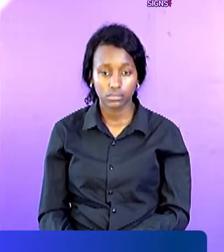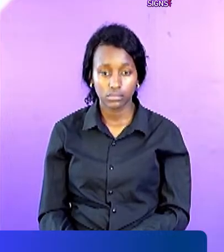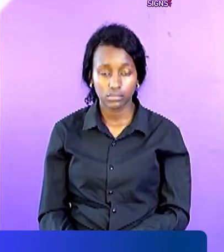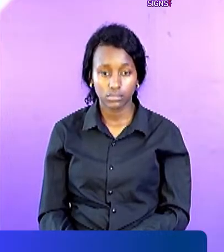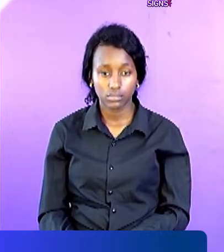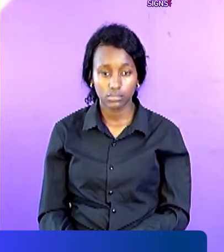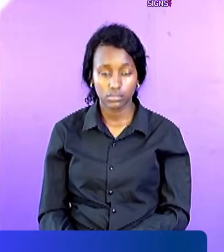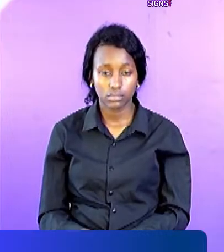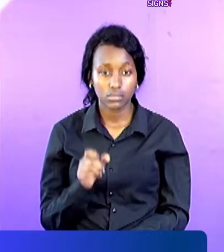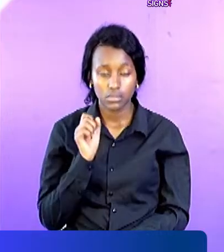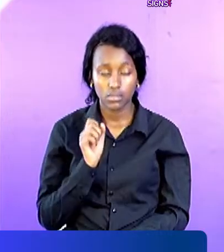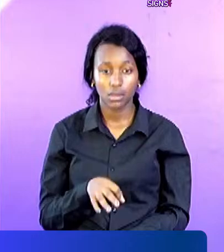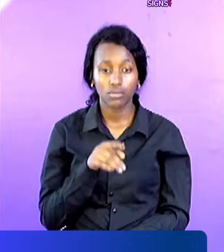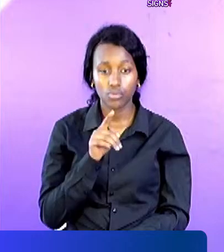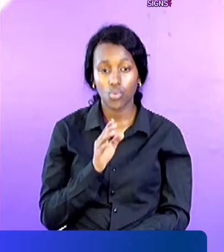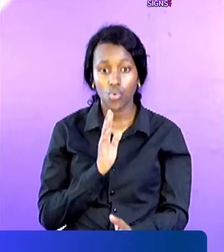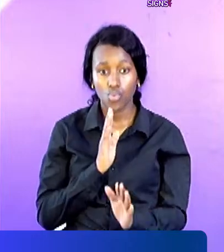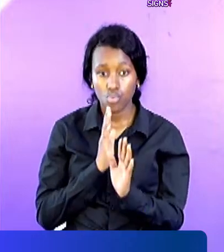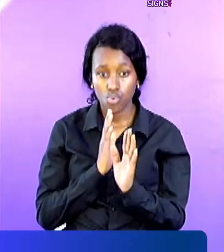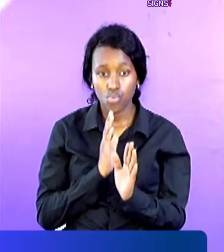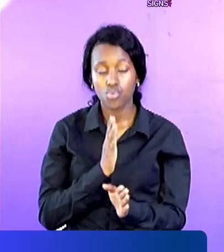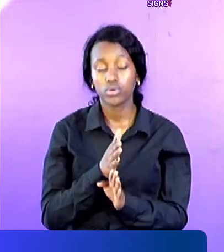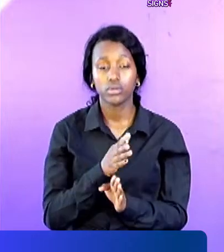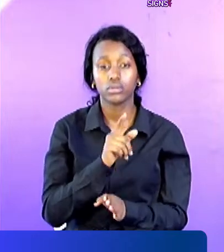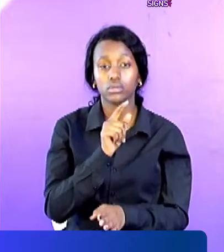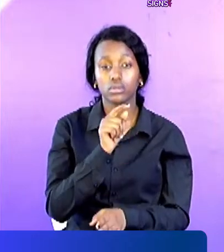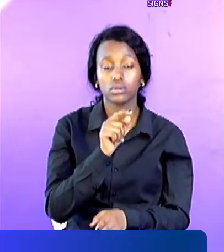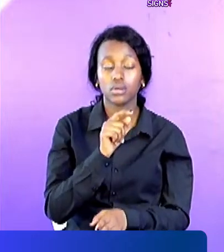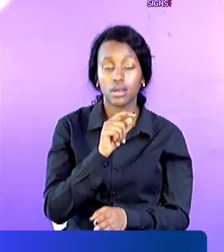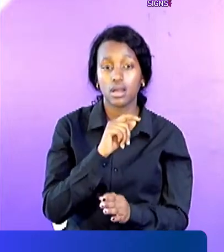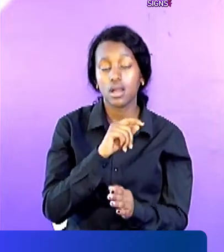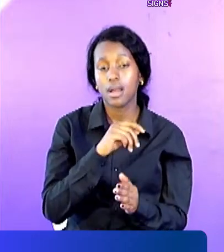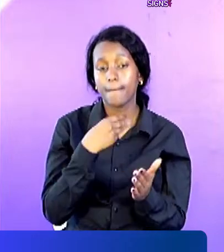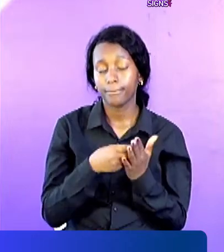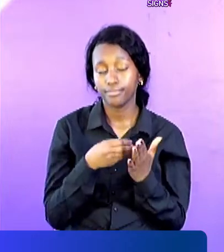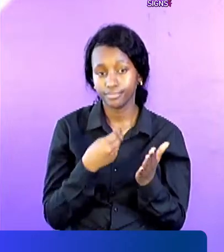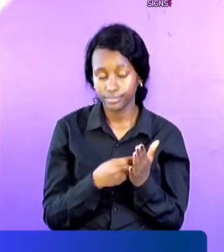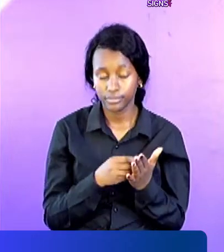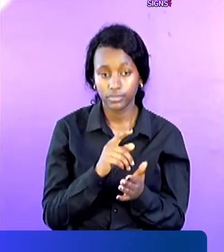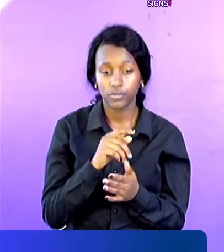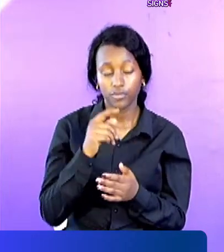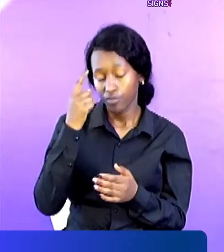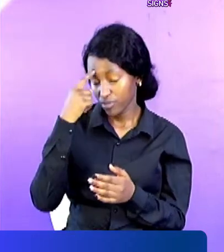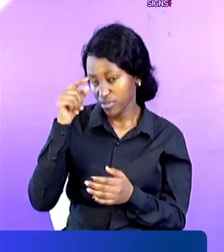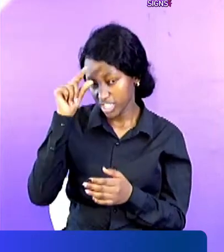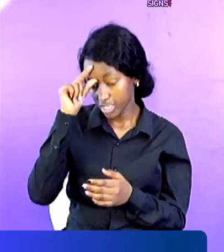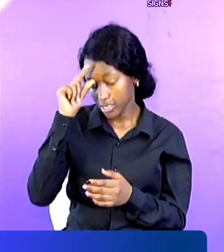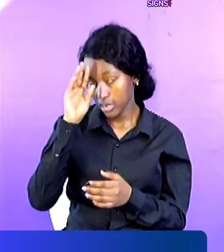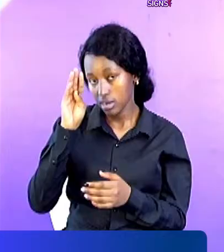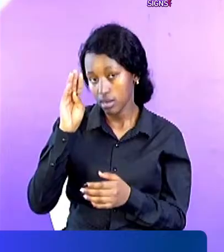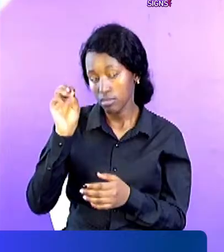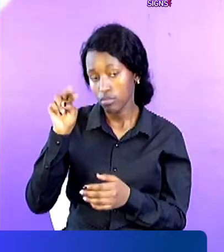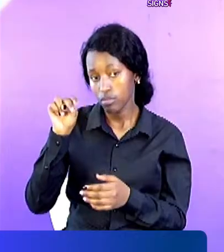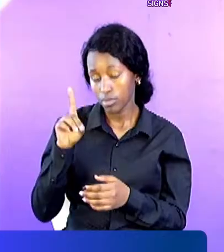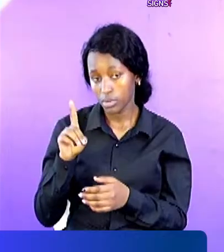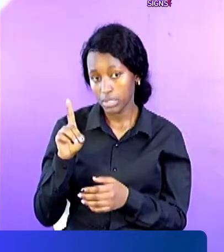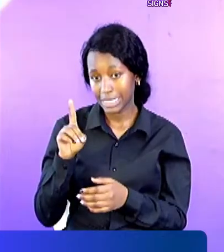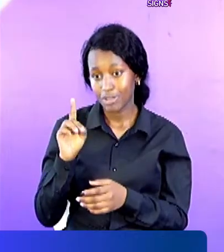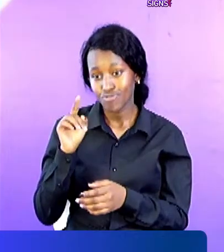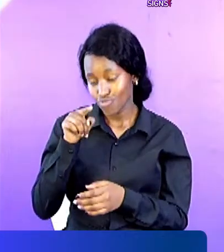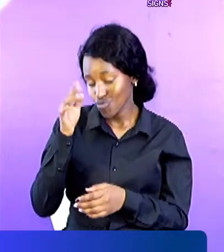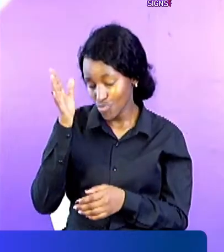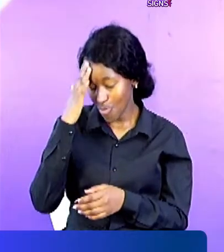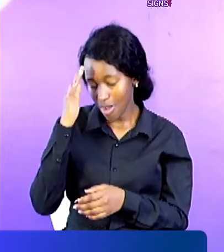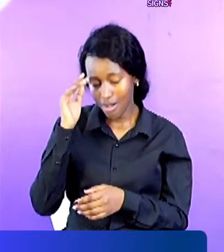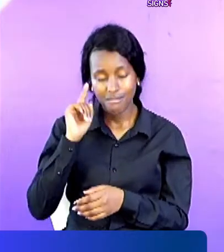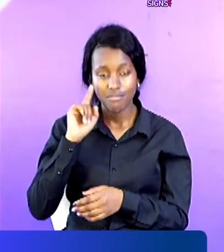direct into a treasury bond, you know exactly how much you're going to be paid when. However, in a bond fund, you are not